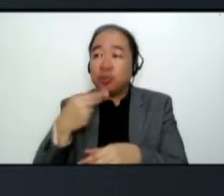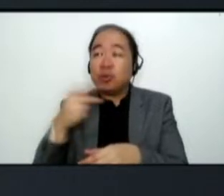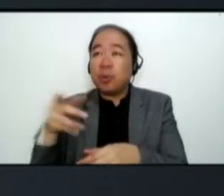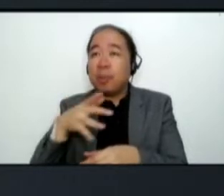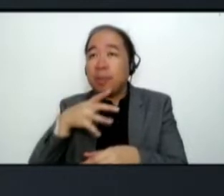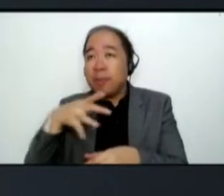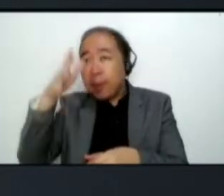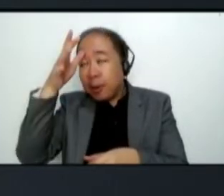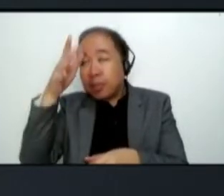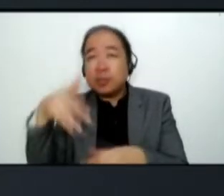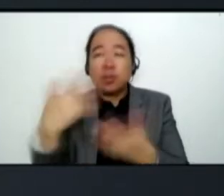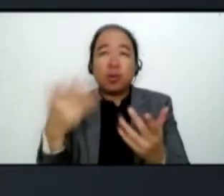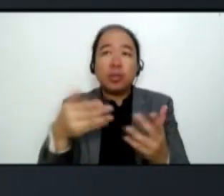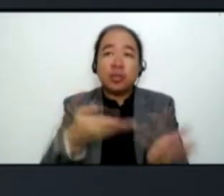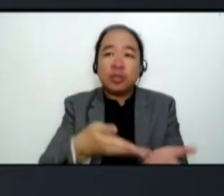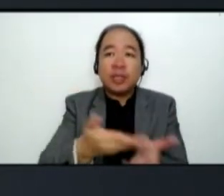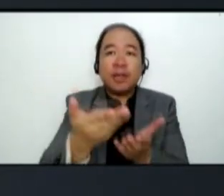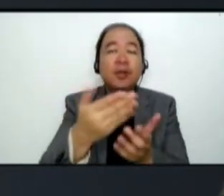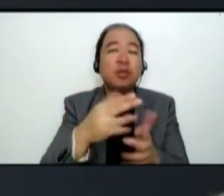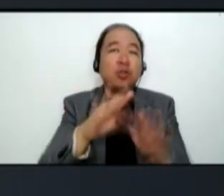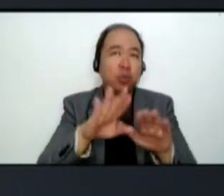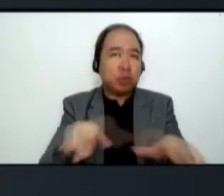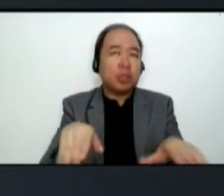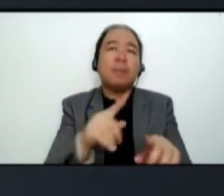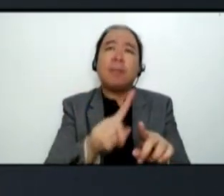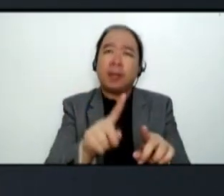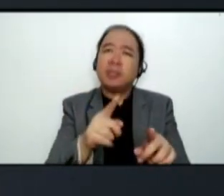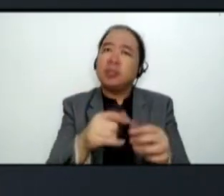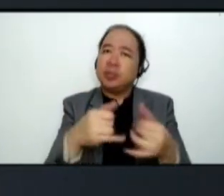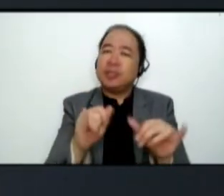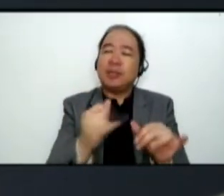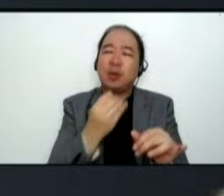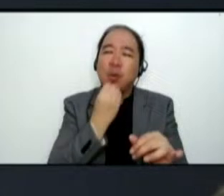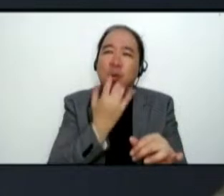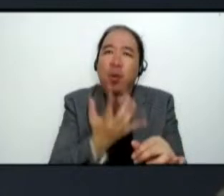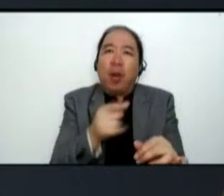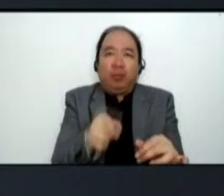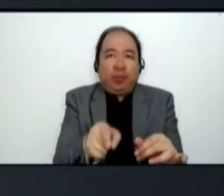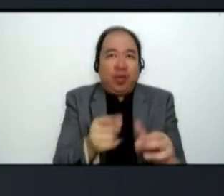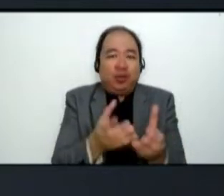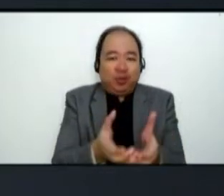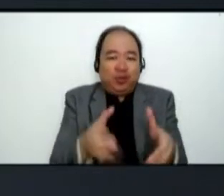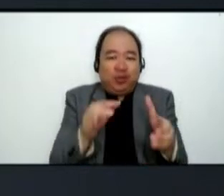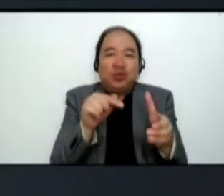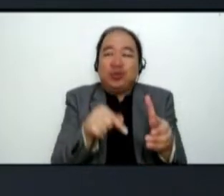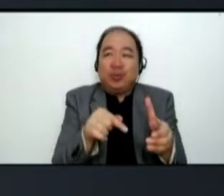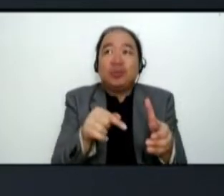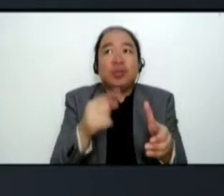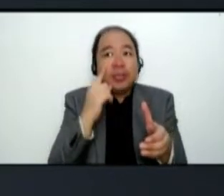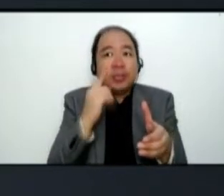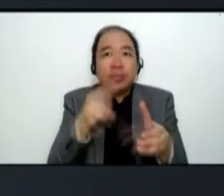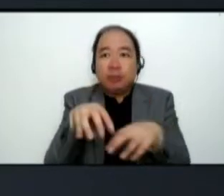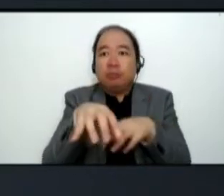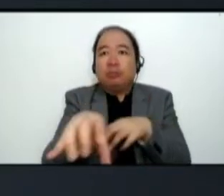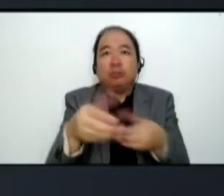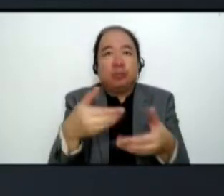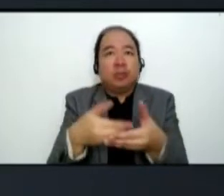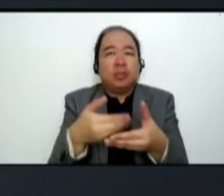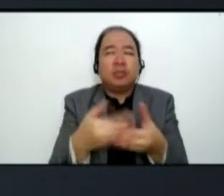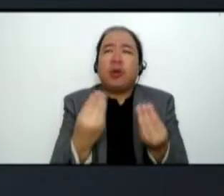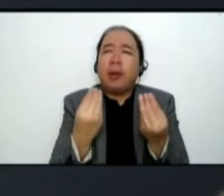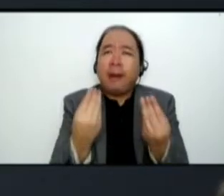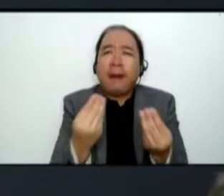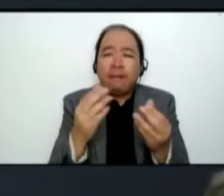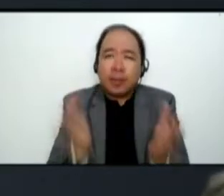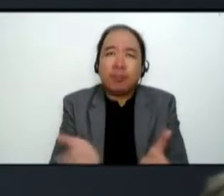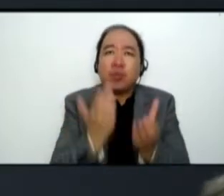it is still very tasty. So how we can create or to promote an ecology or living arrangement that